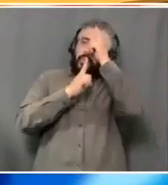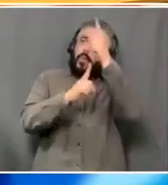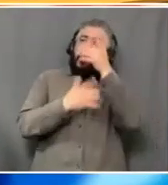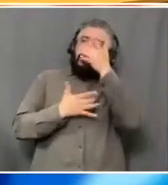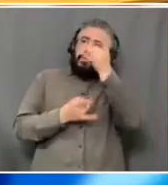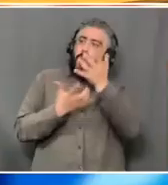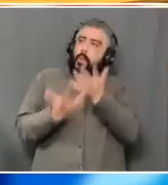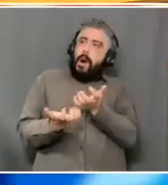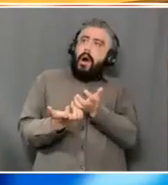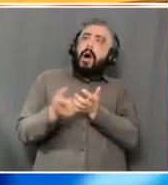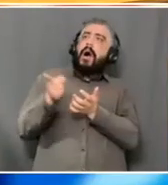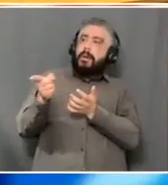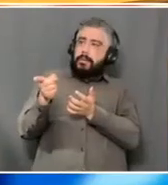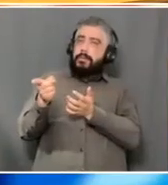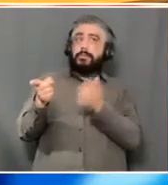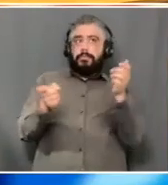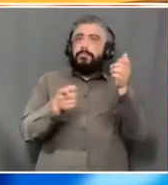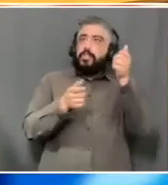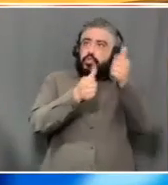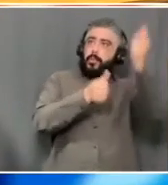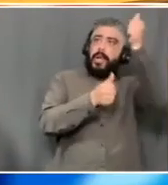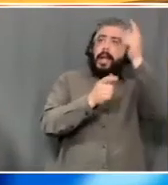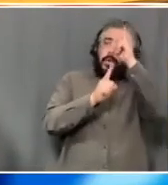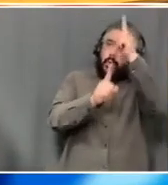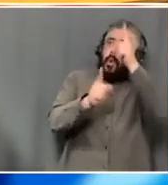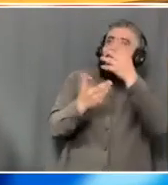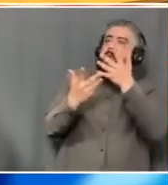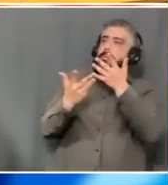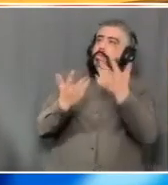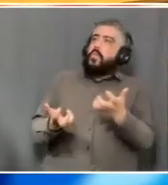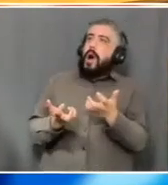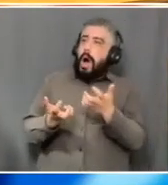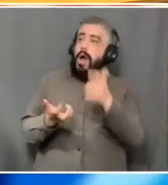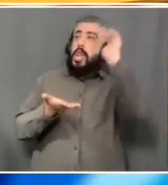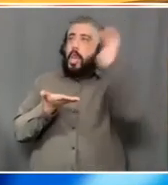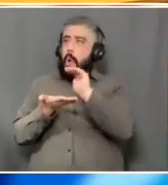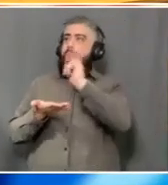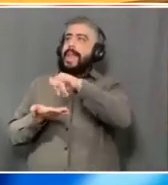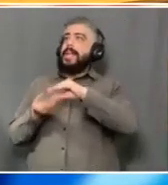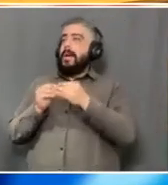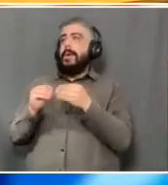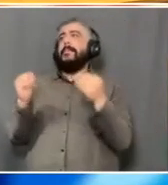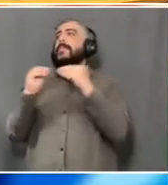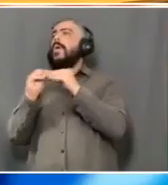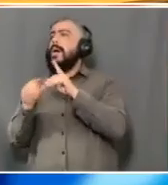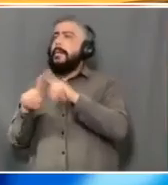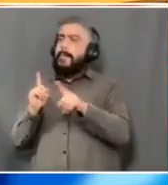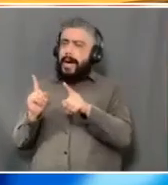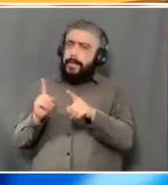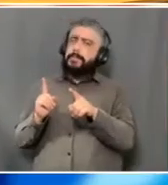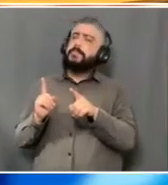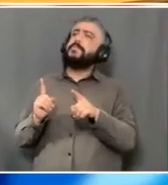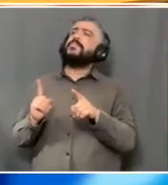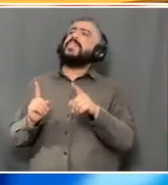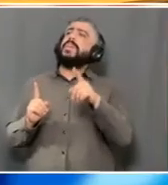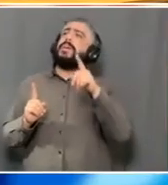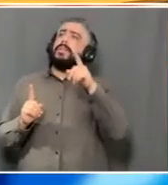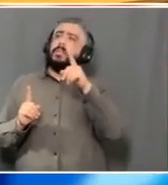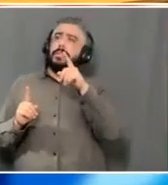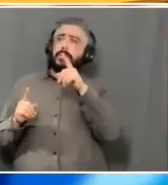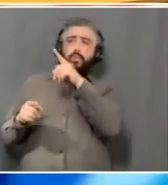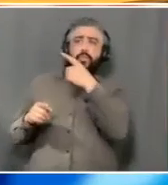district has a substantial interest in lowering those figures even further in the interest of addressing the financial